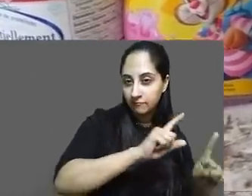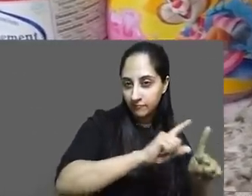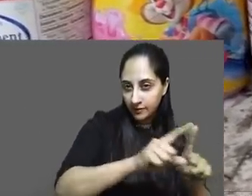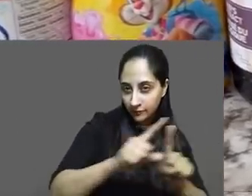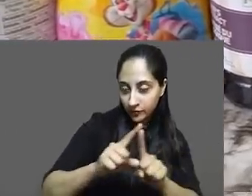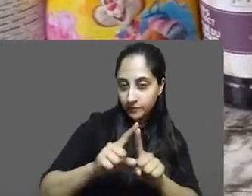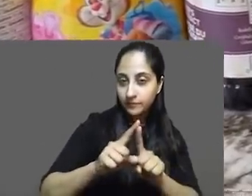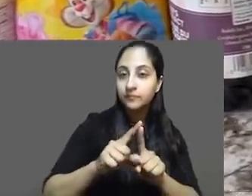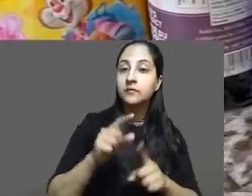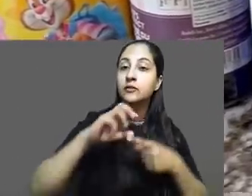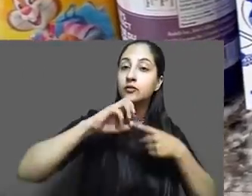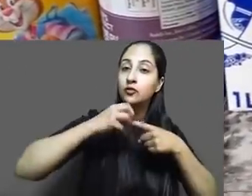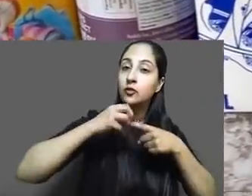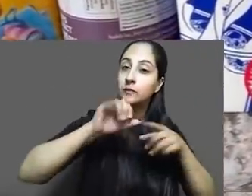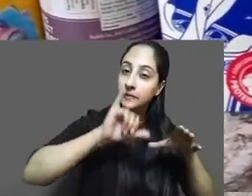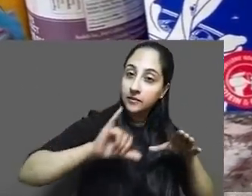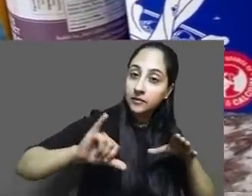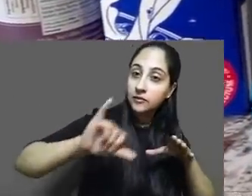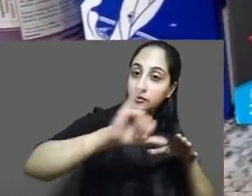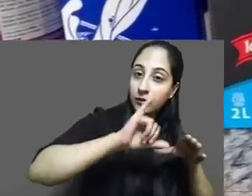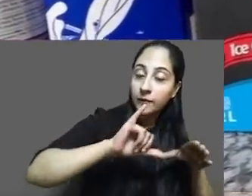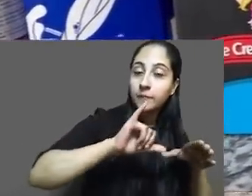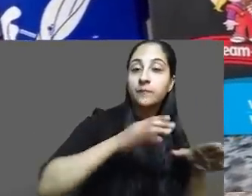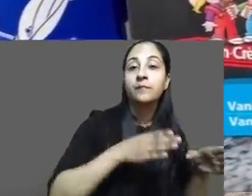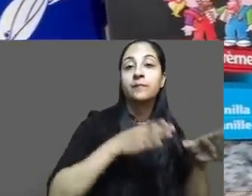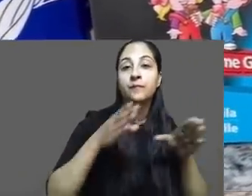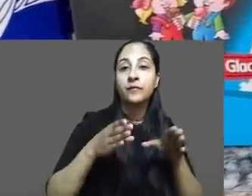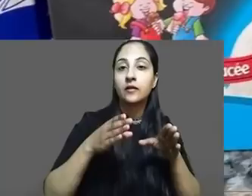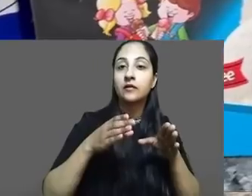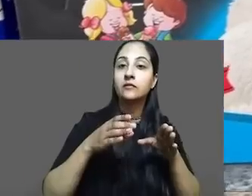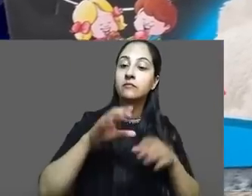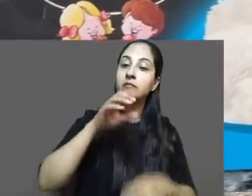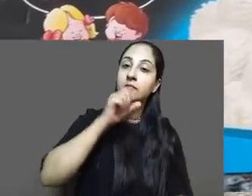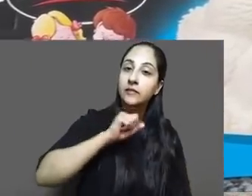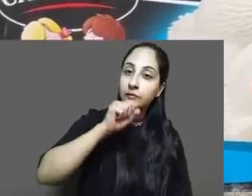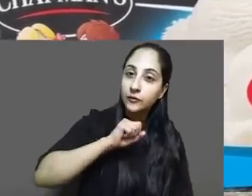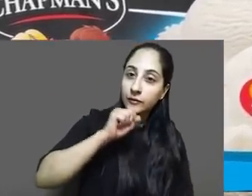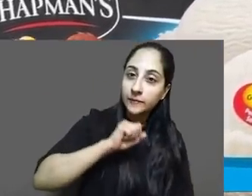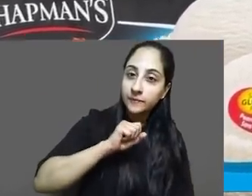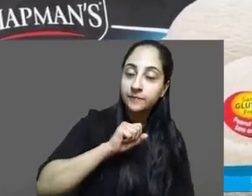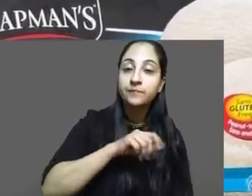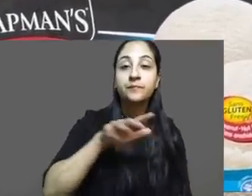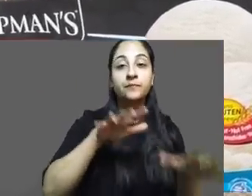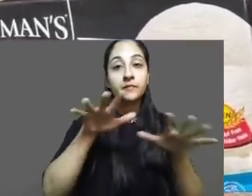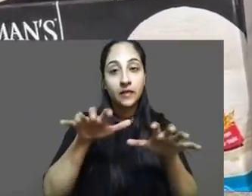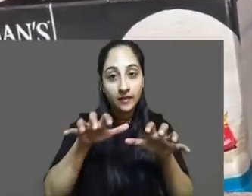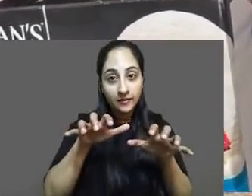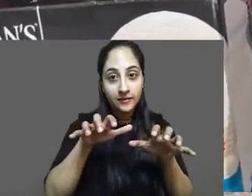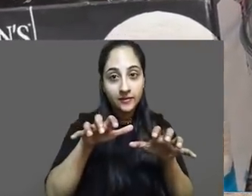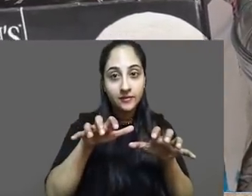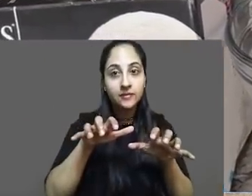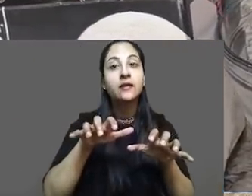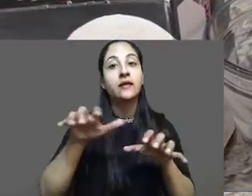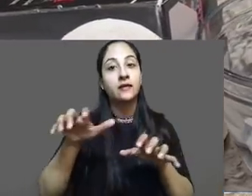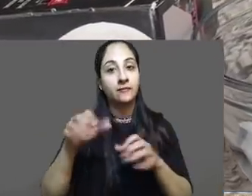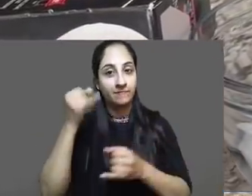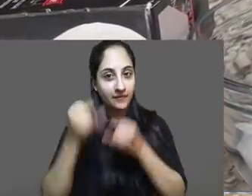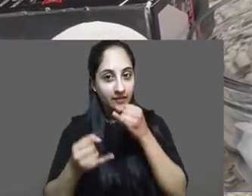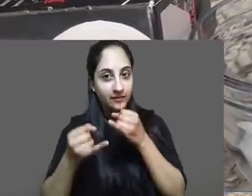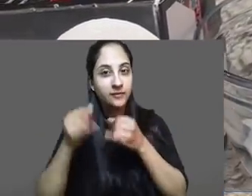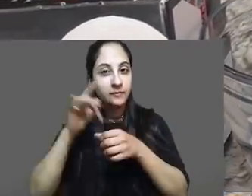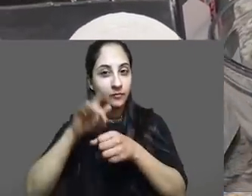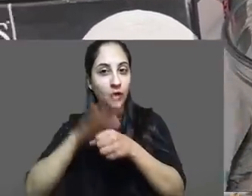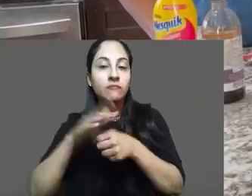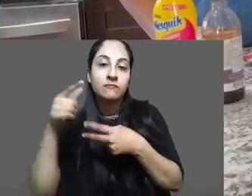have strawberry syrup, we have 2% milk, we have Chapman's ice cream, there's ice, and there's a few optional ingredients